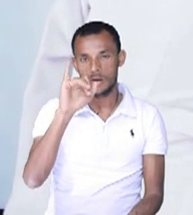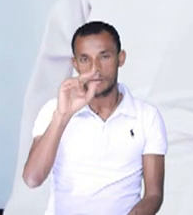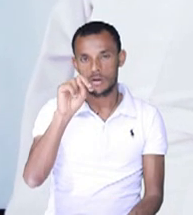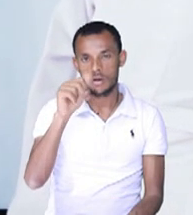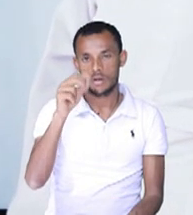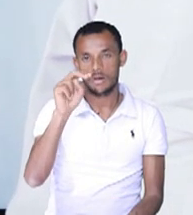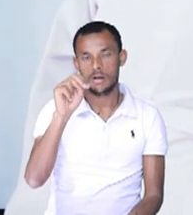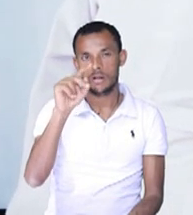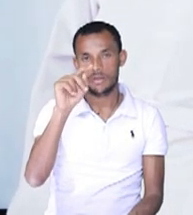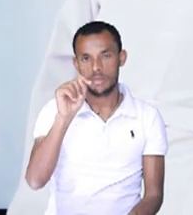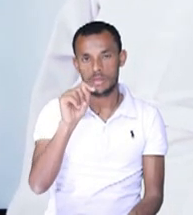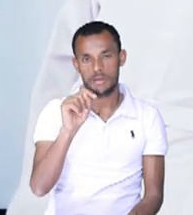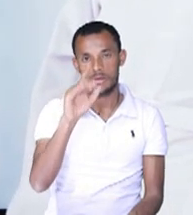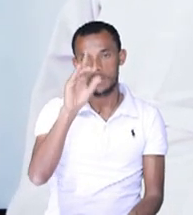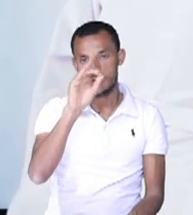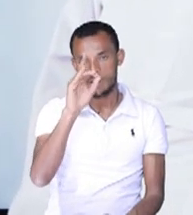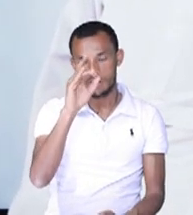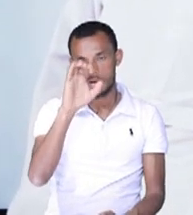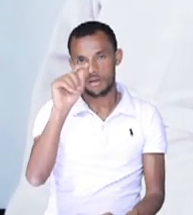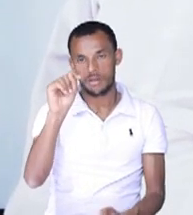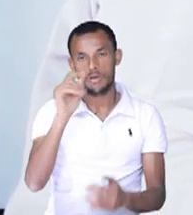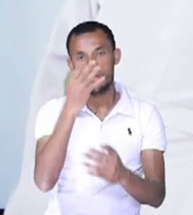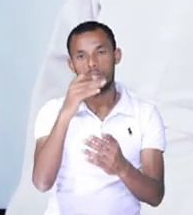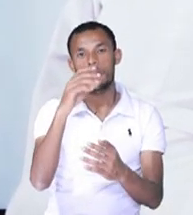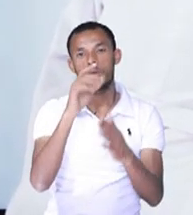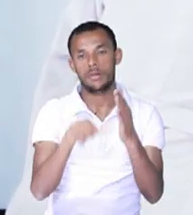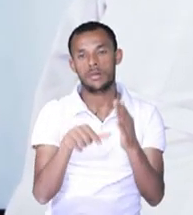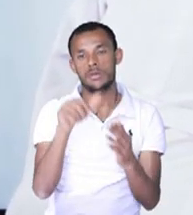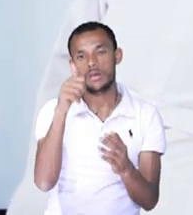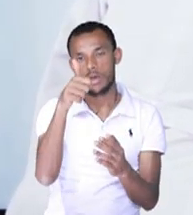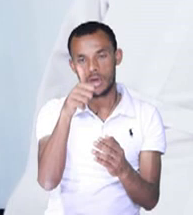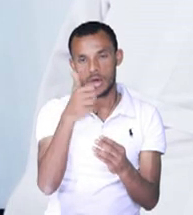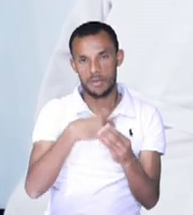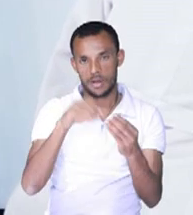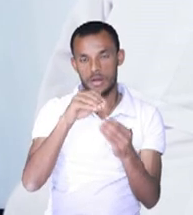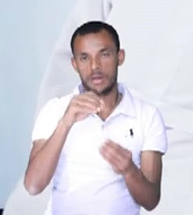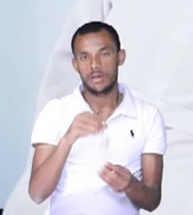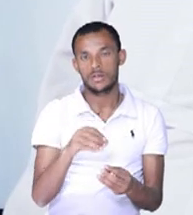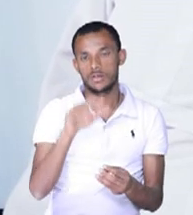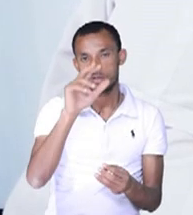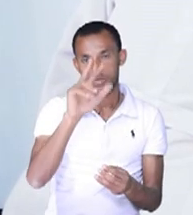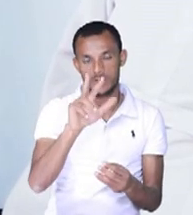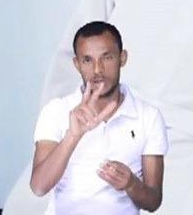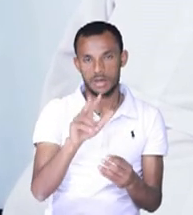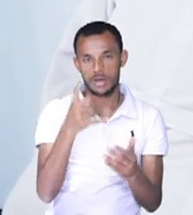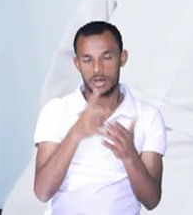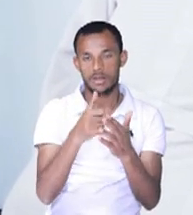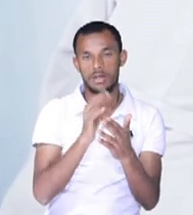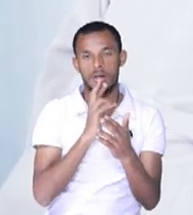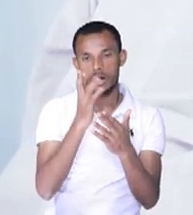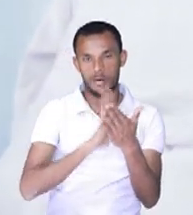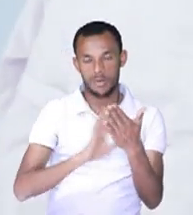to this one, matrix A it will be, which gives the determinant of 3. It gives a real